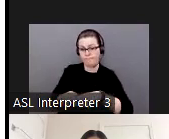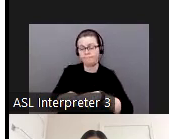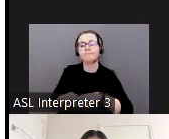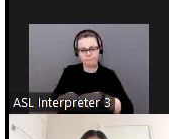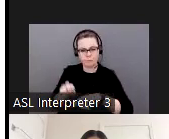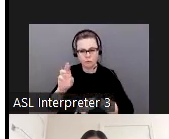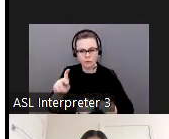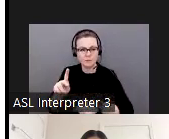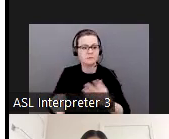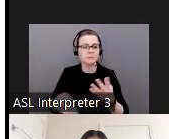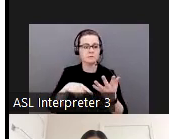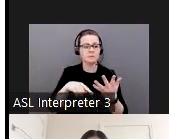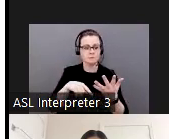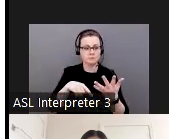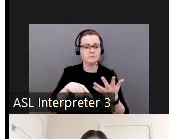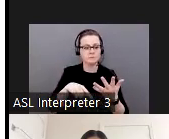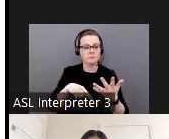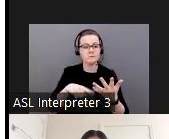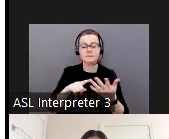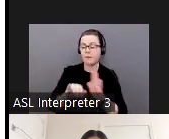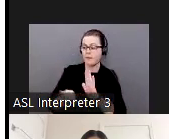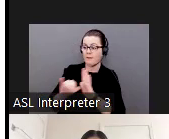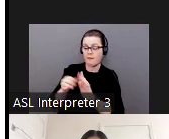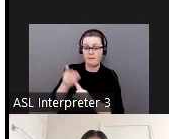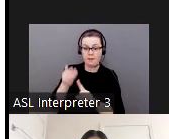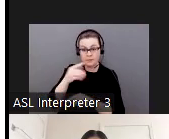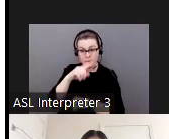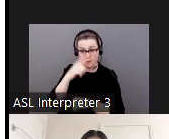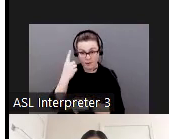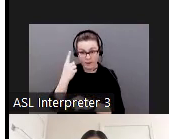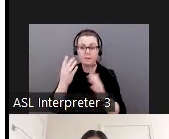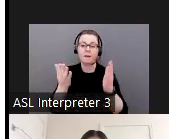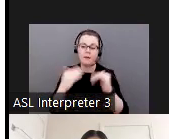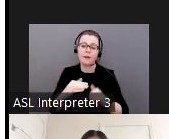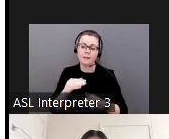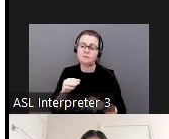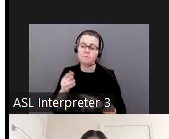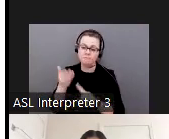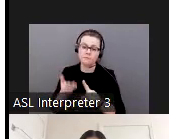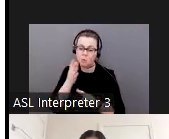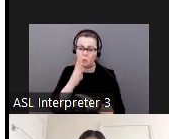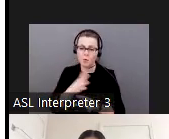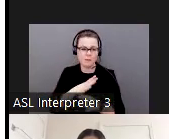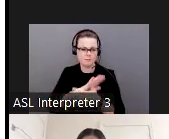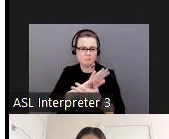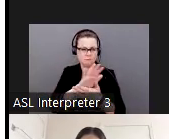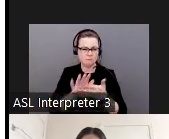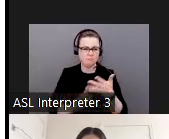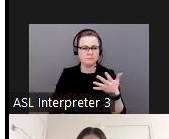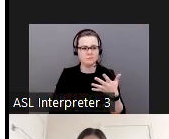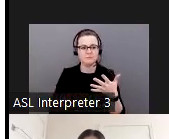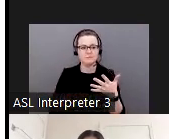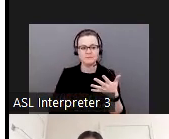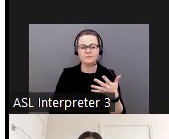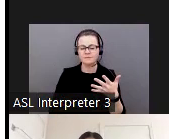identifying as Black, and being a woman, which is one of the reasons why we're focused on our current